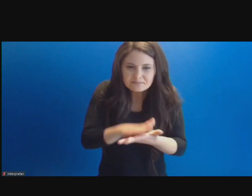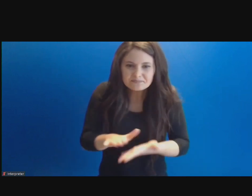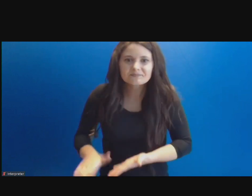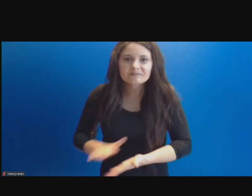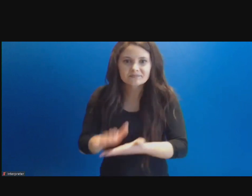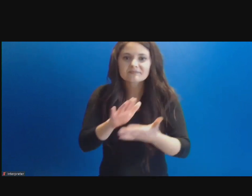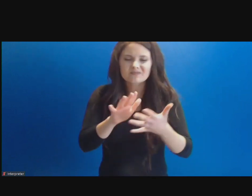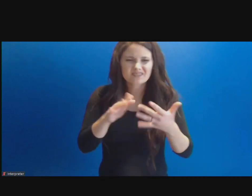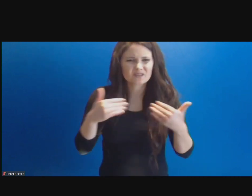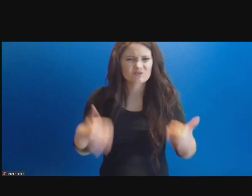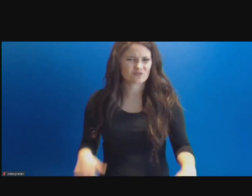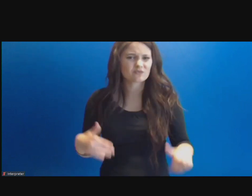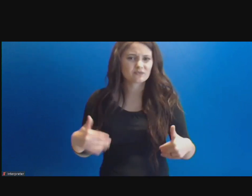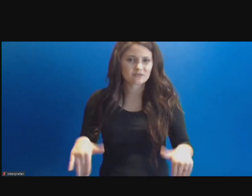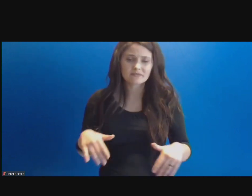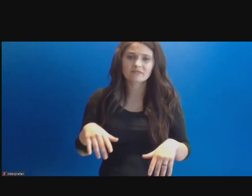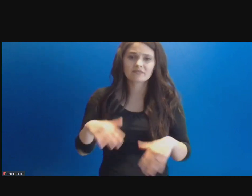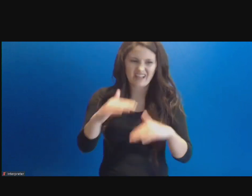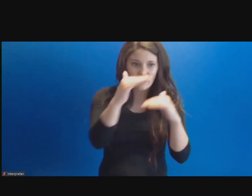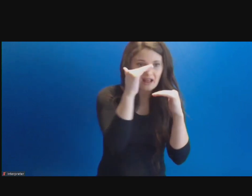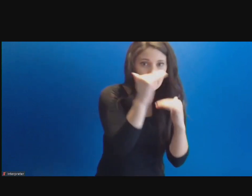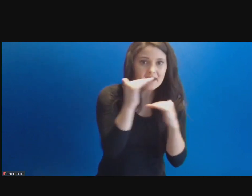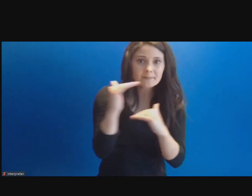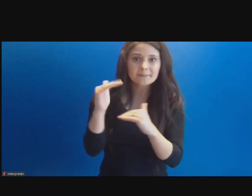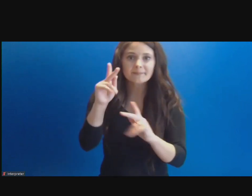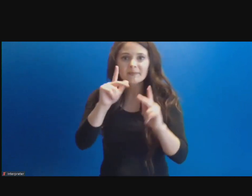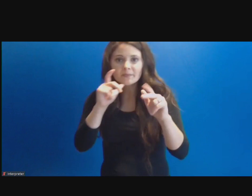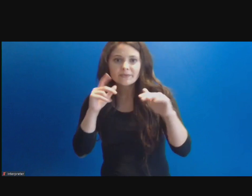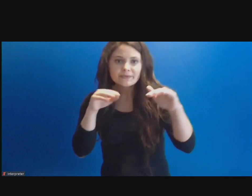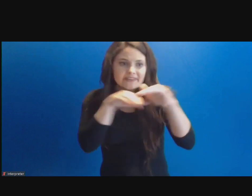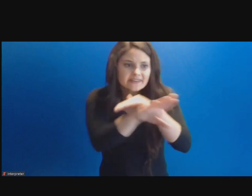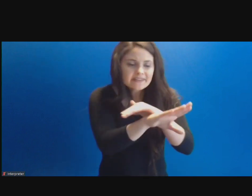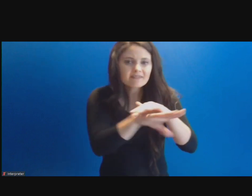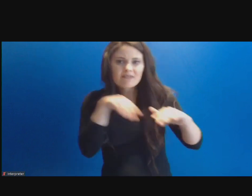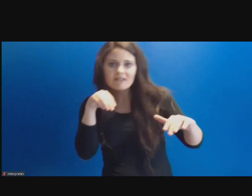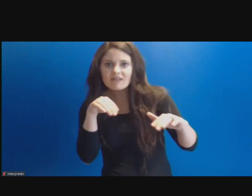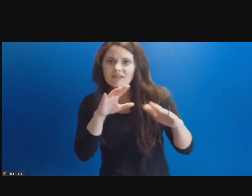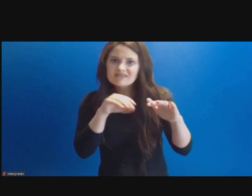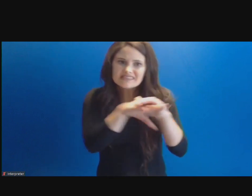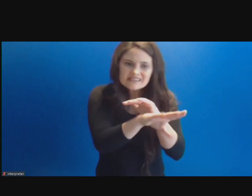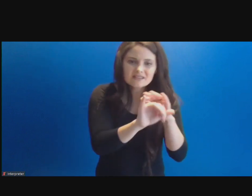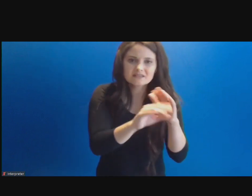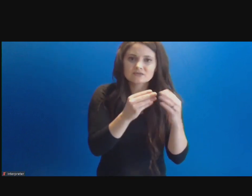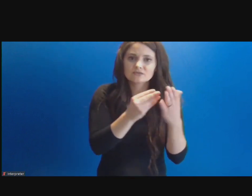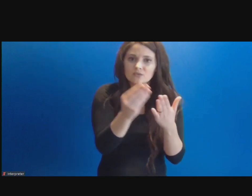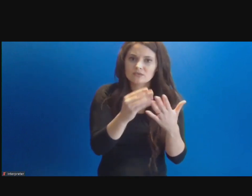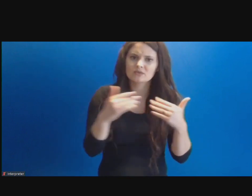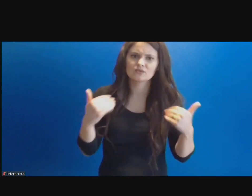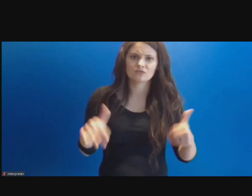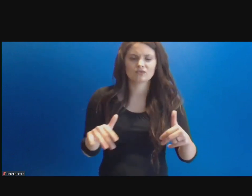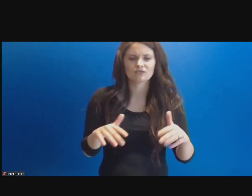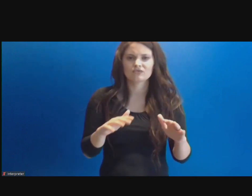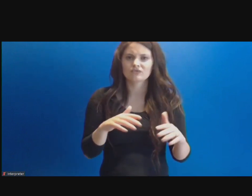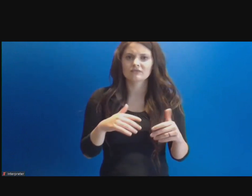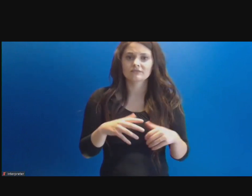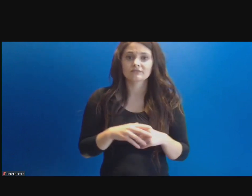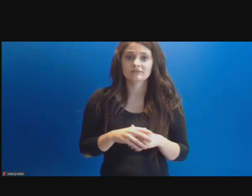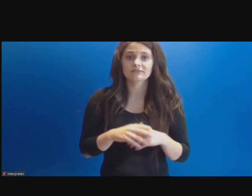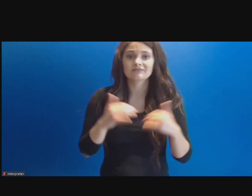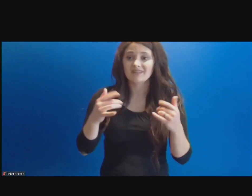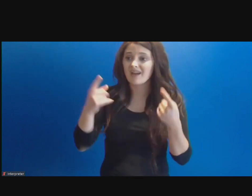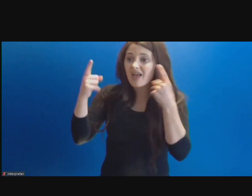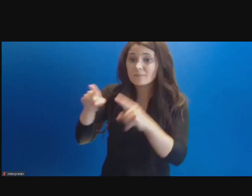in their store. They're limiting occupancy. That's fabulous. When you couple that with what's going on at